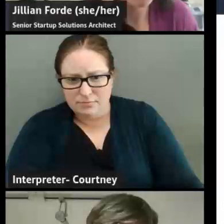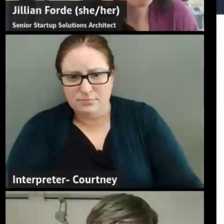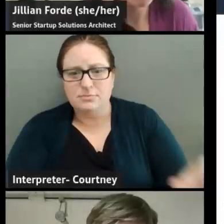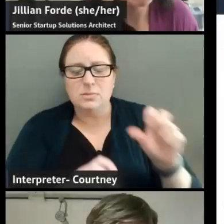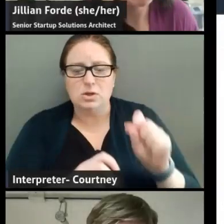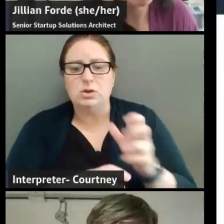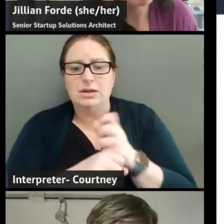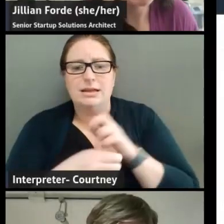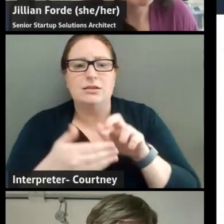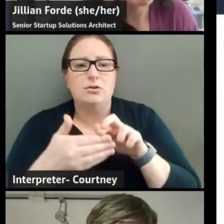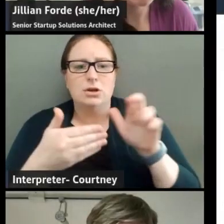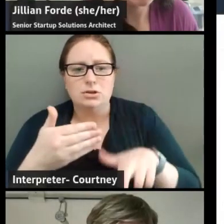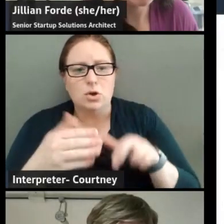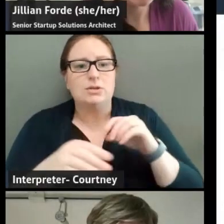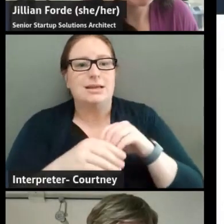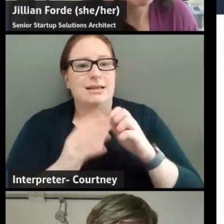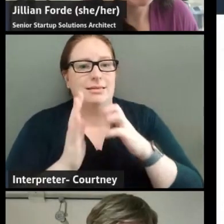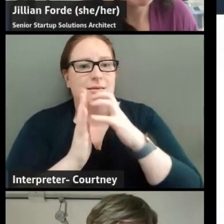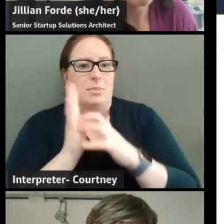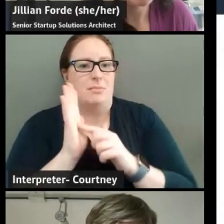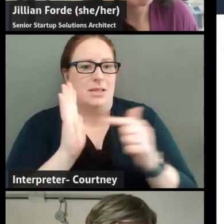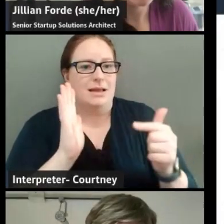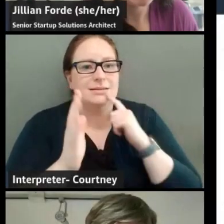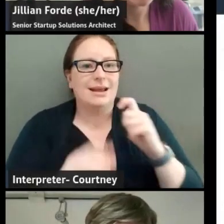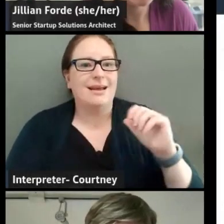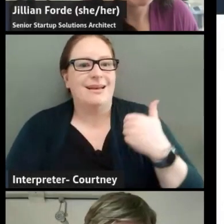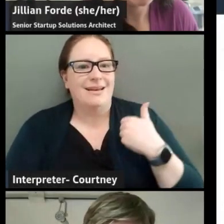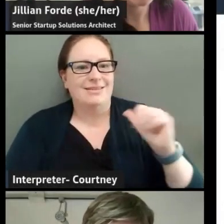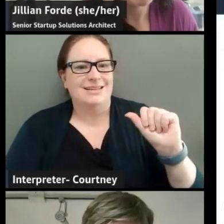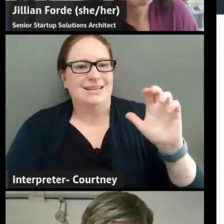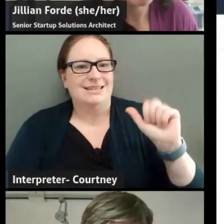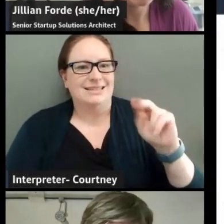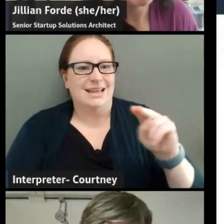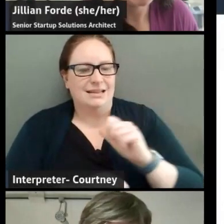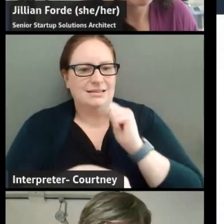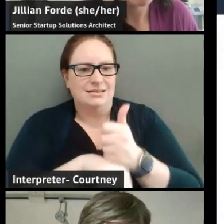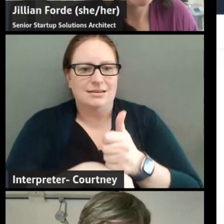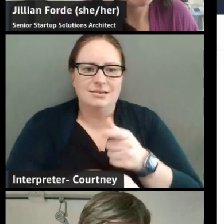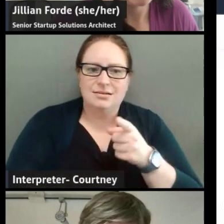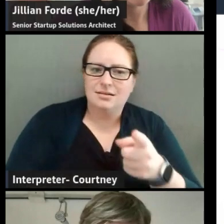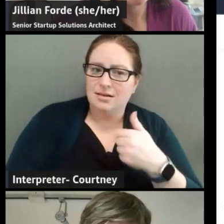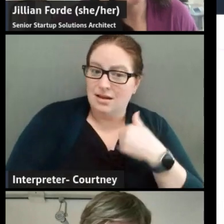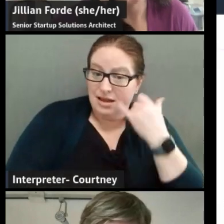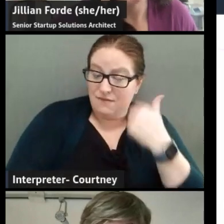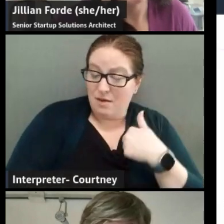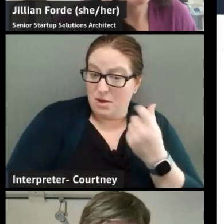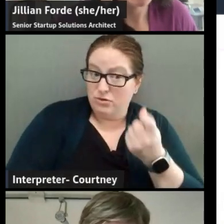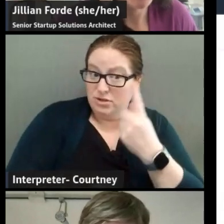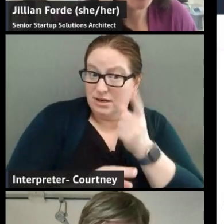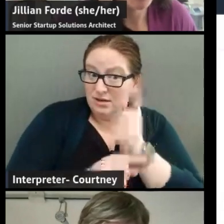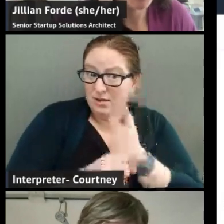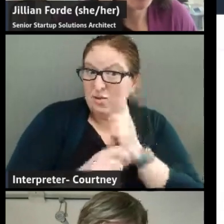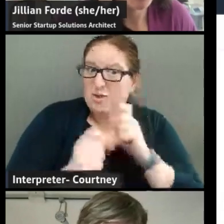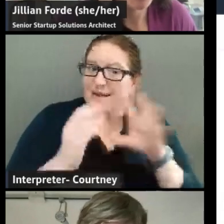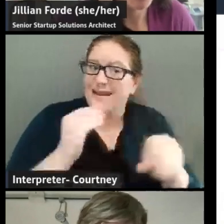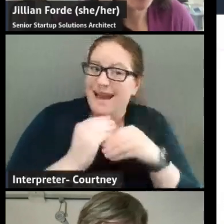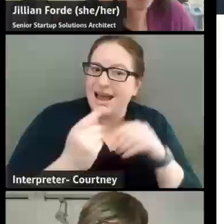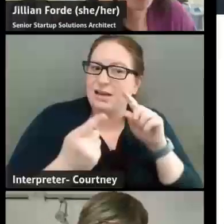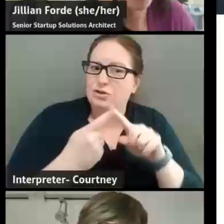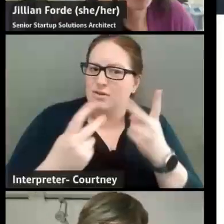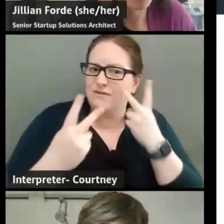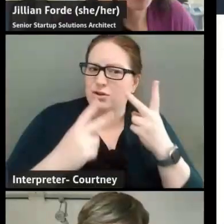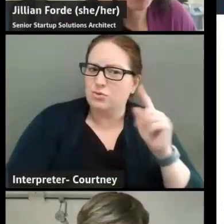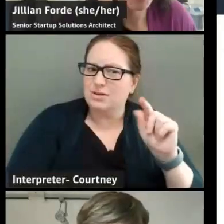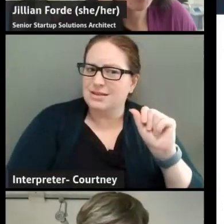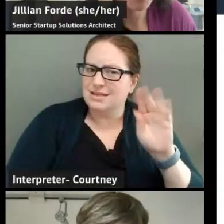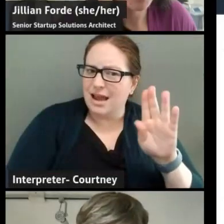pipelines to have these scans in place. So if I'm understanding this right, you can add things to the visual tab and then it'll